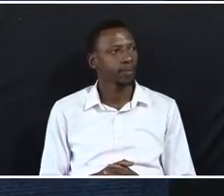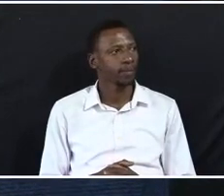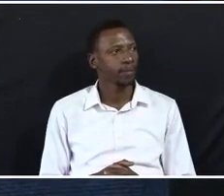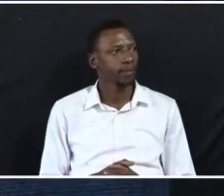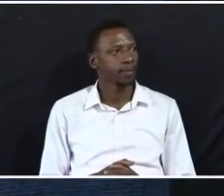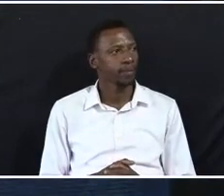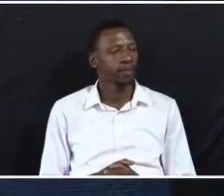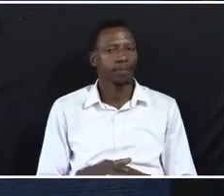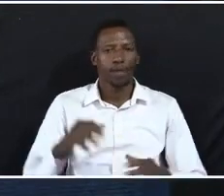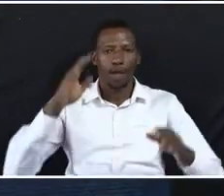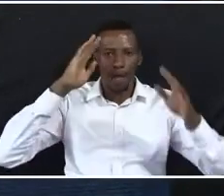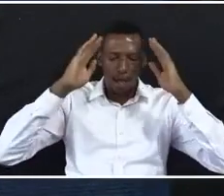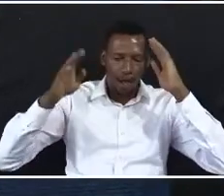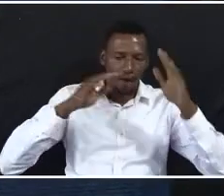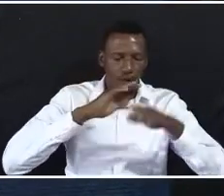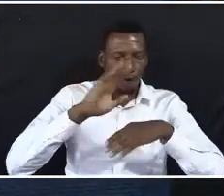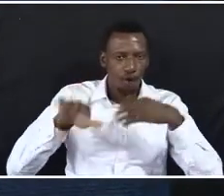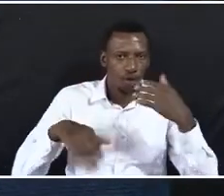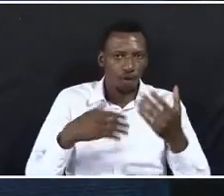Hello everyone.